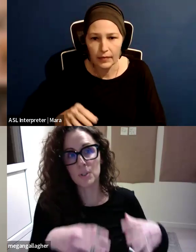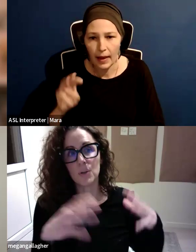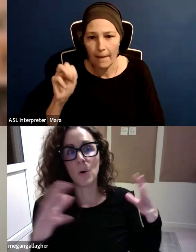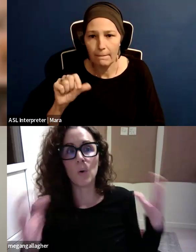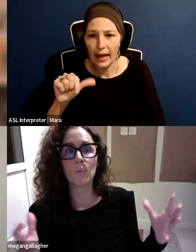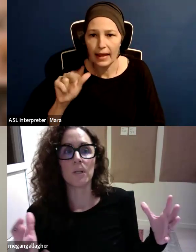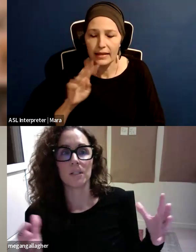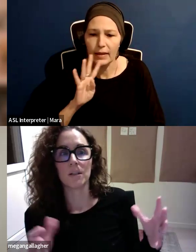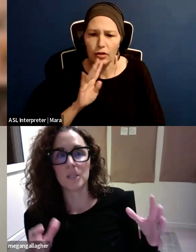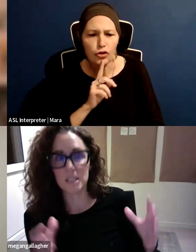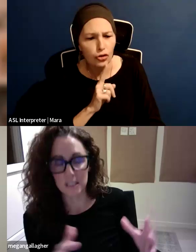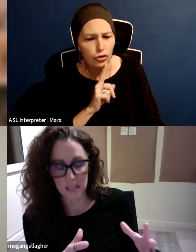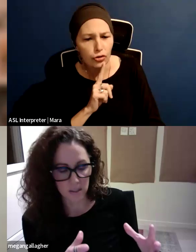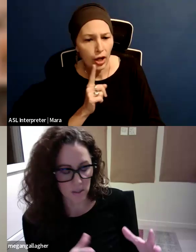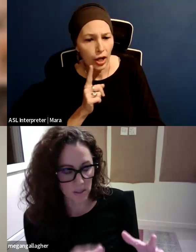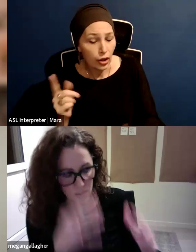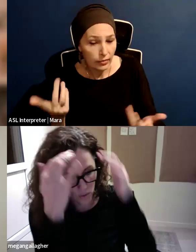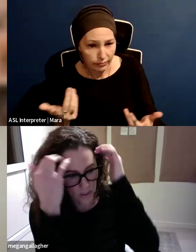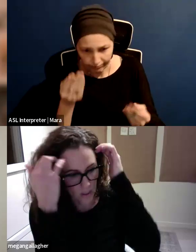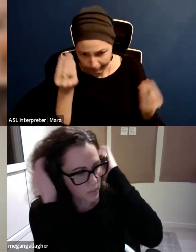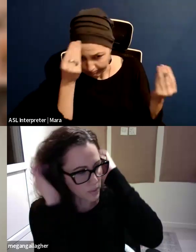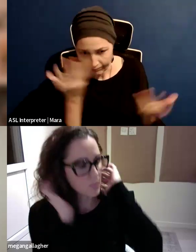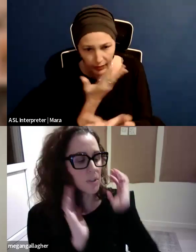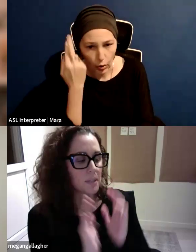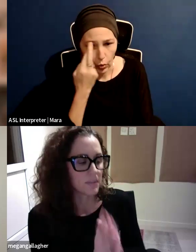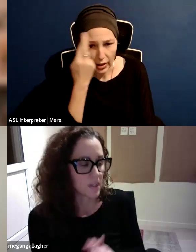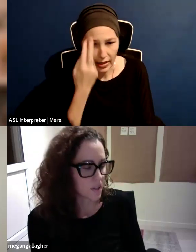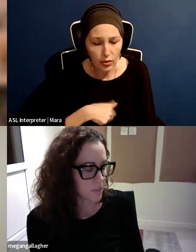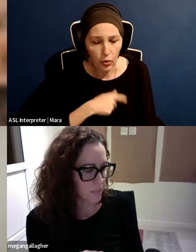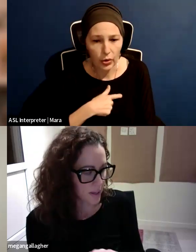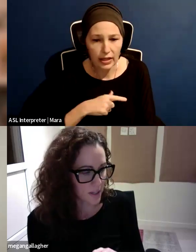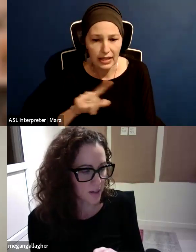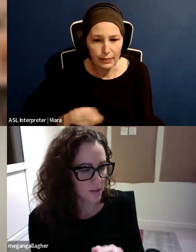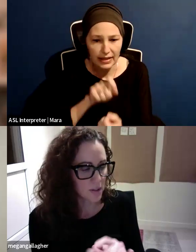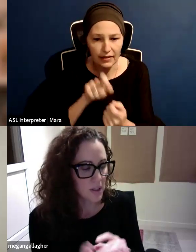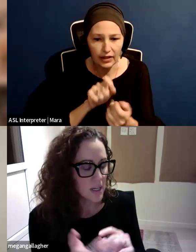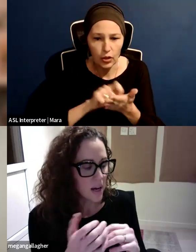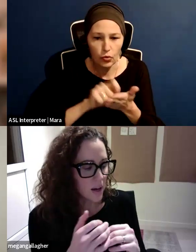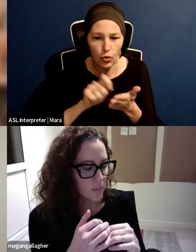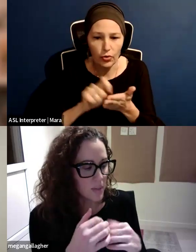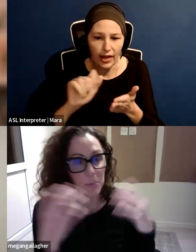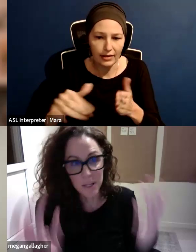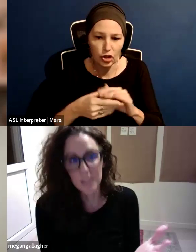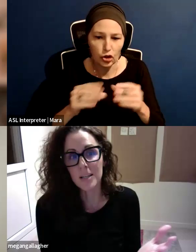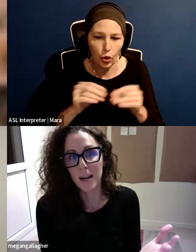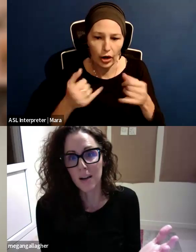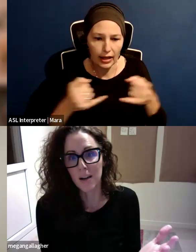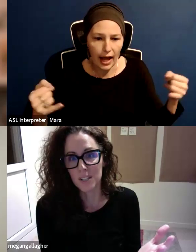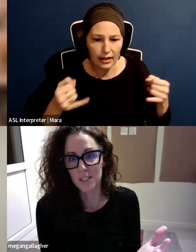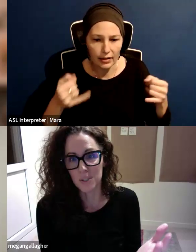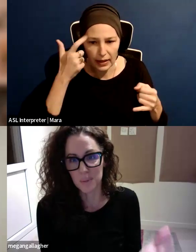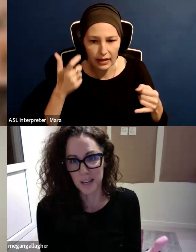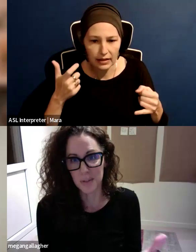and foremost, the whole reason that we did that storyline, we specifically talked about Brian's character, is because I